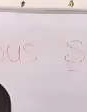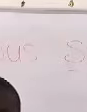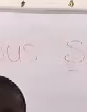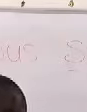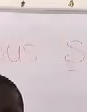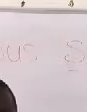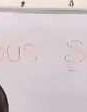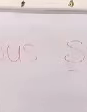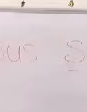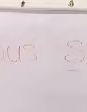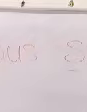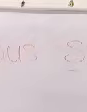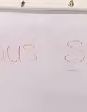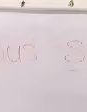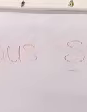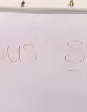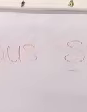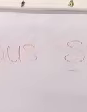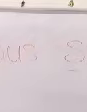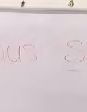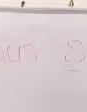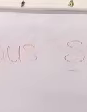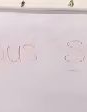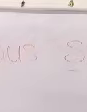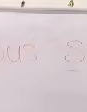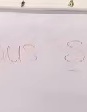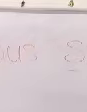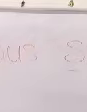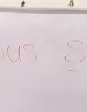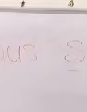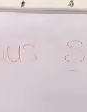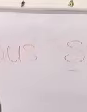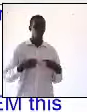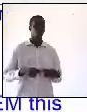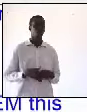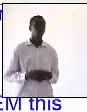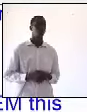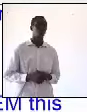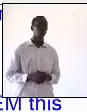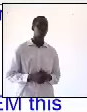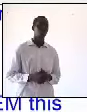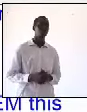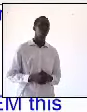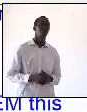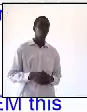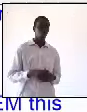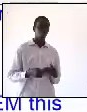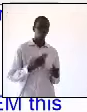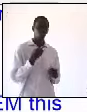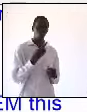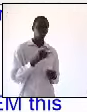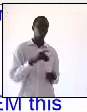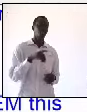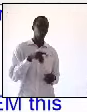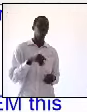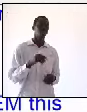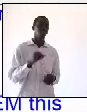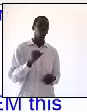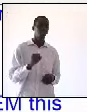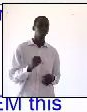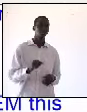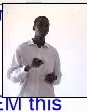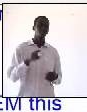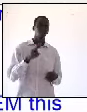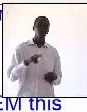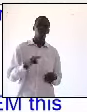It serves as a defense system, or to fight any forms of a response that comes into the body. And here,